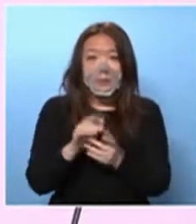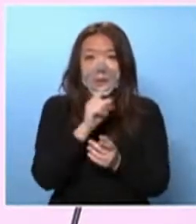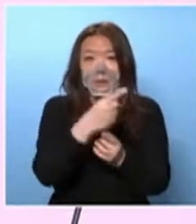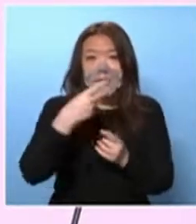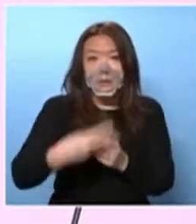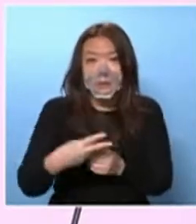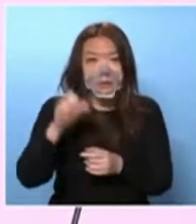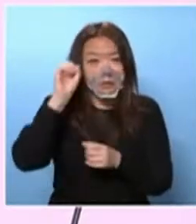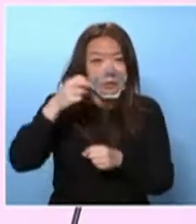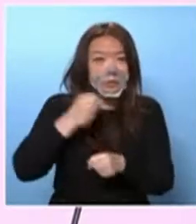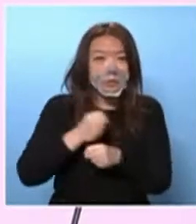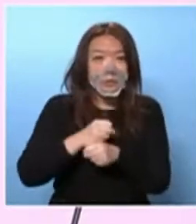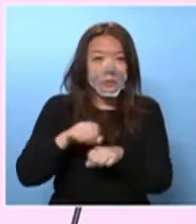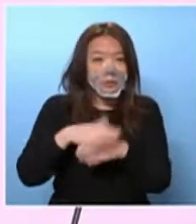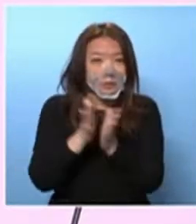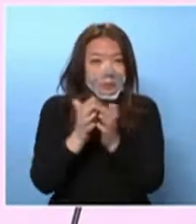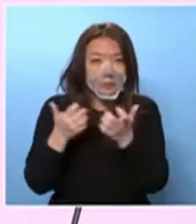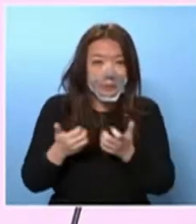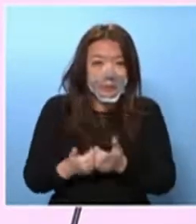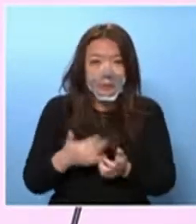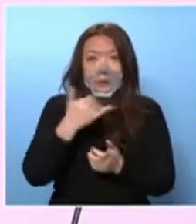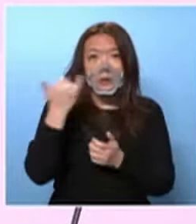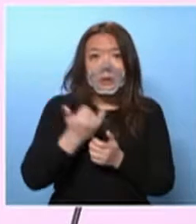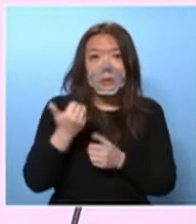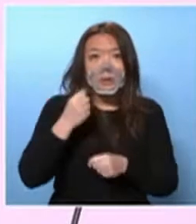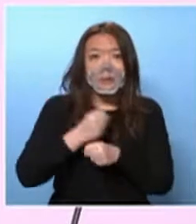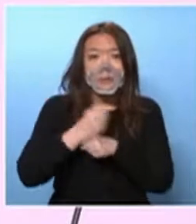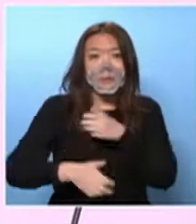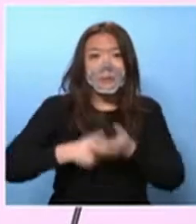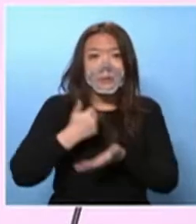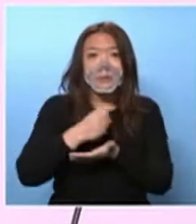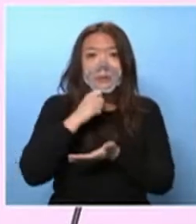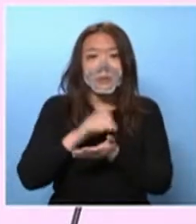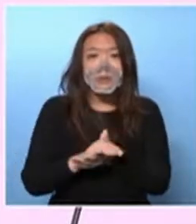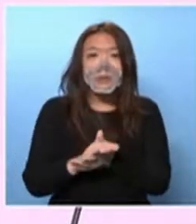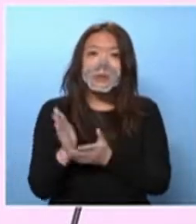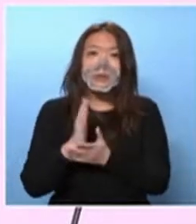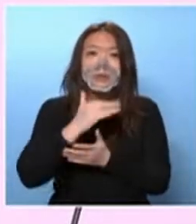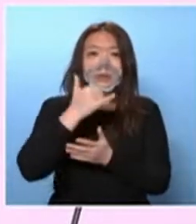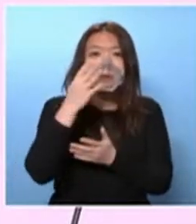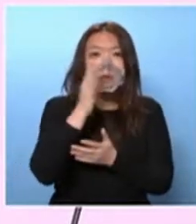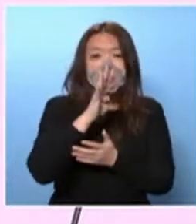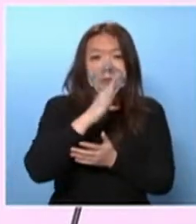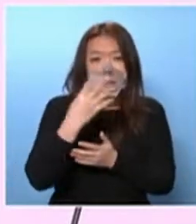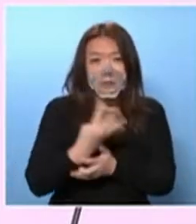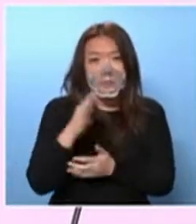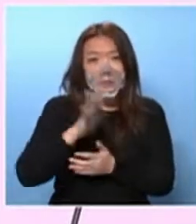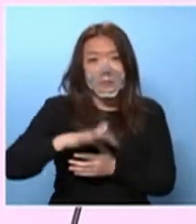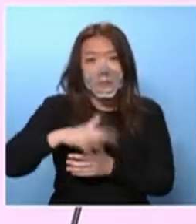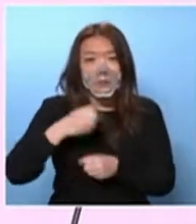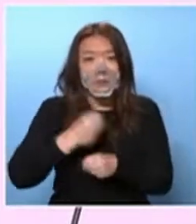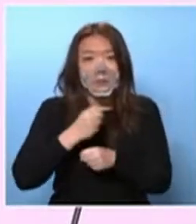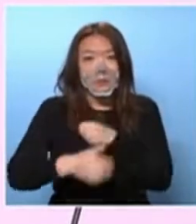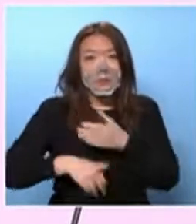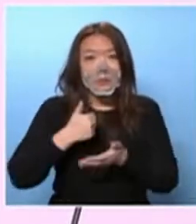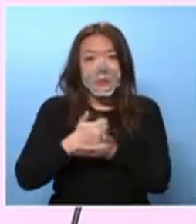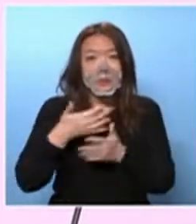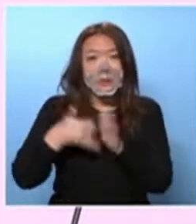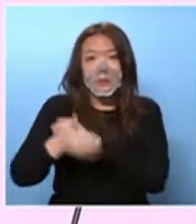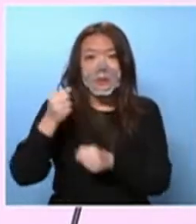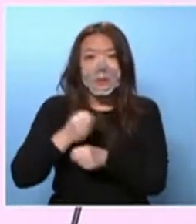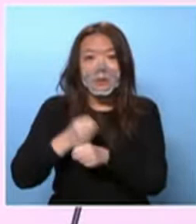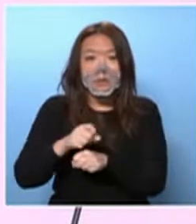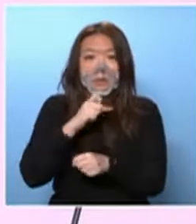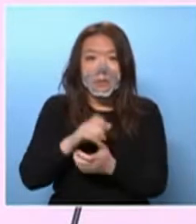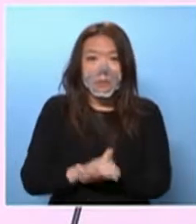As at end 2021, some 60,000 jobs were created under the 2 rounds of the job creation scheme, of which about